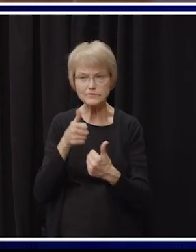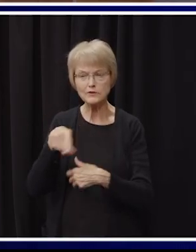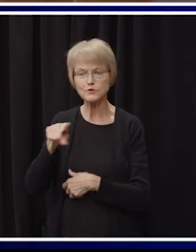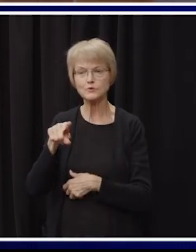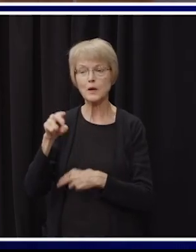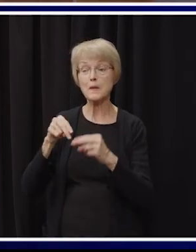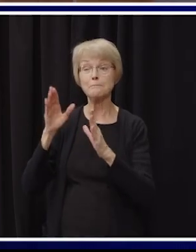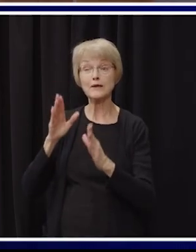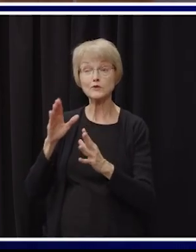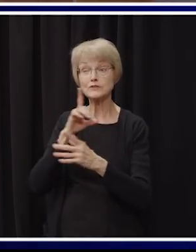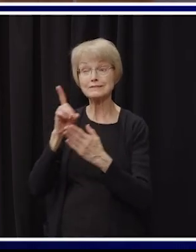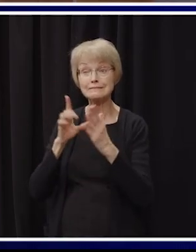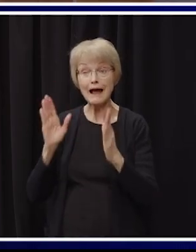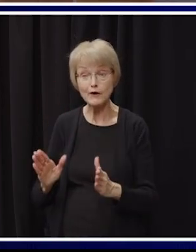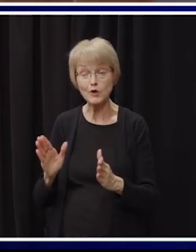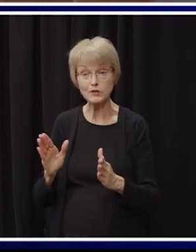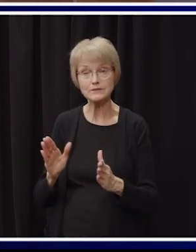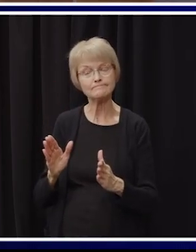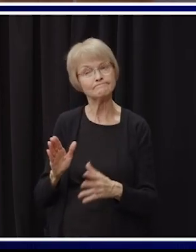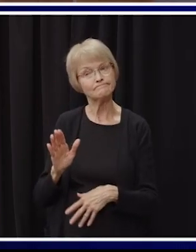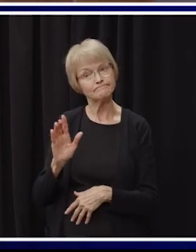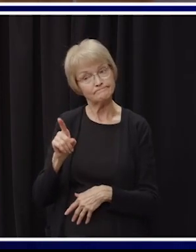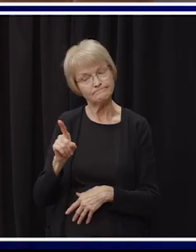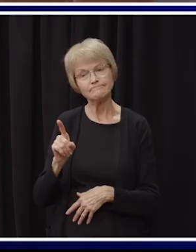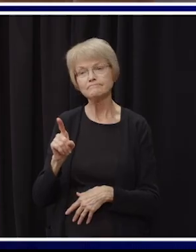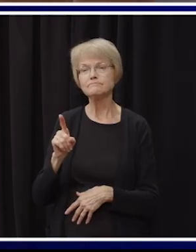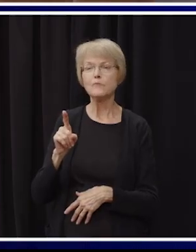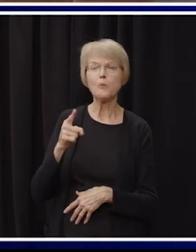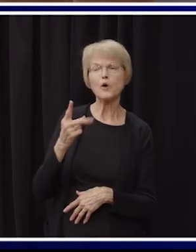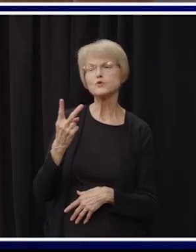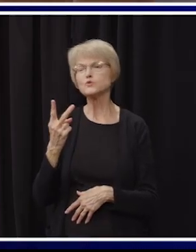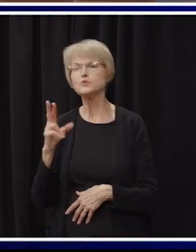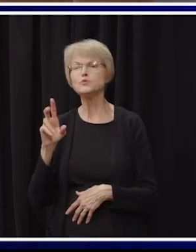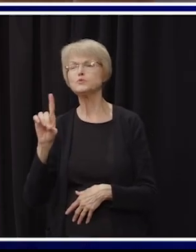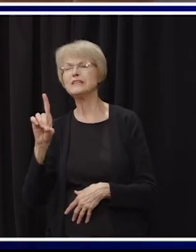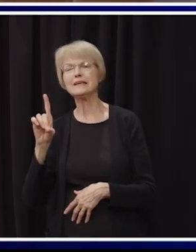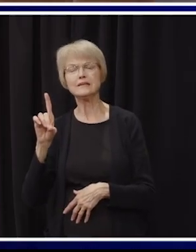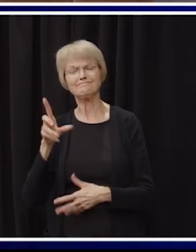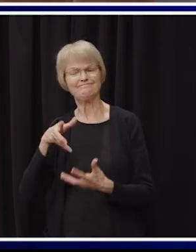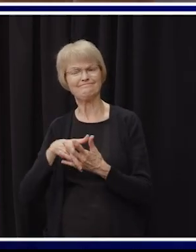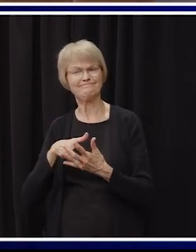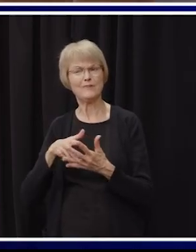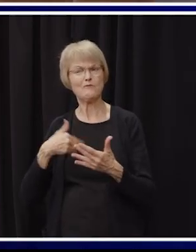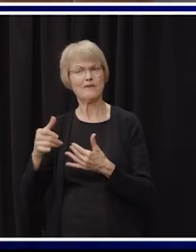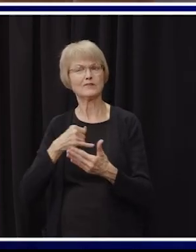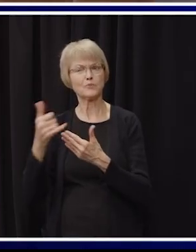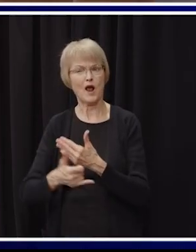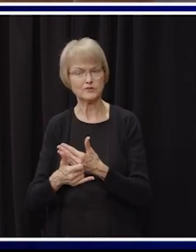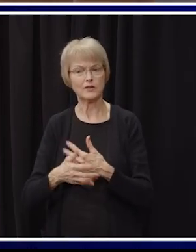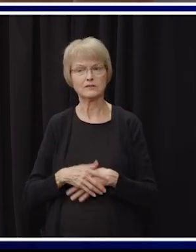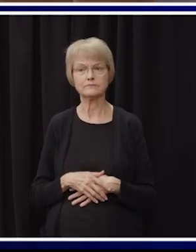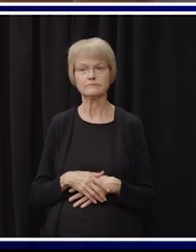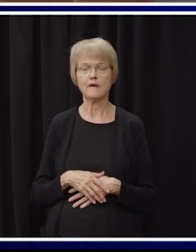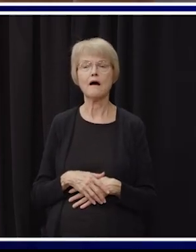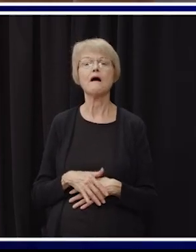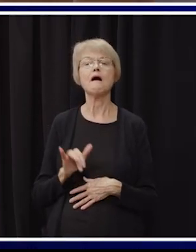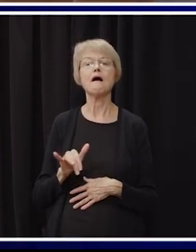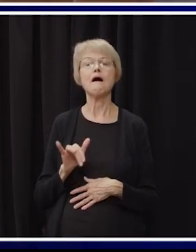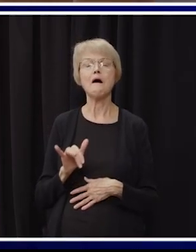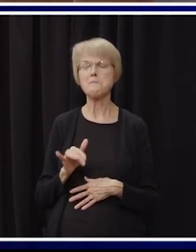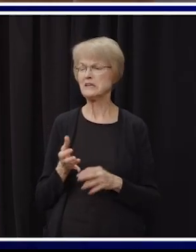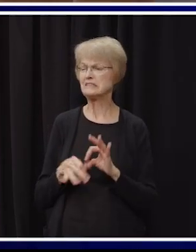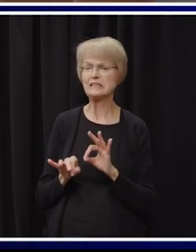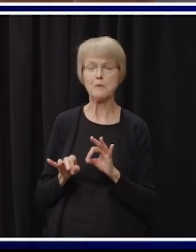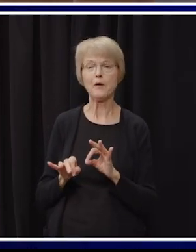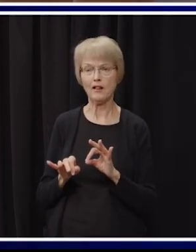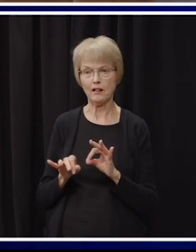Builders and designers. Integrate 1 or 2 small features in your next project. You'll find it's pretty simple